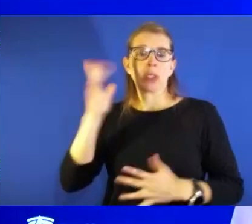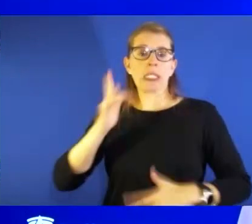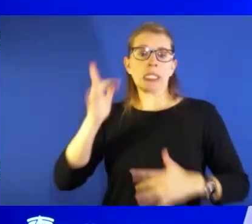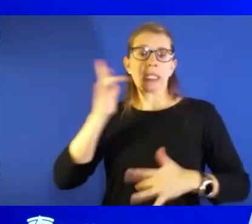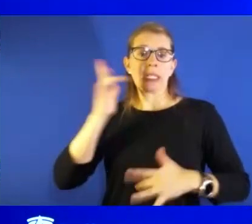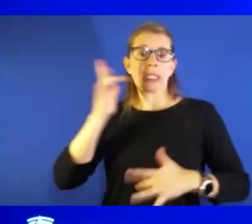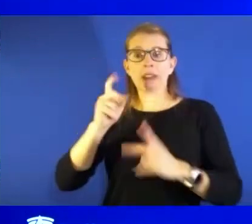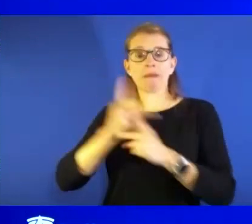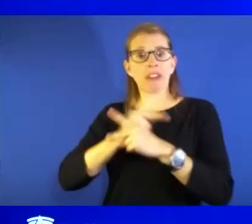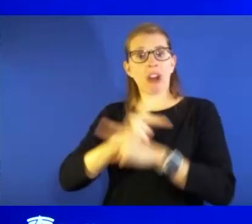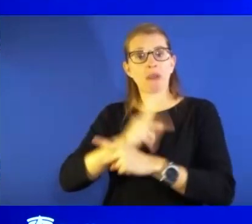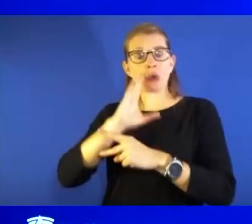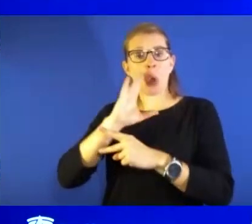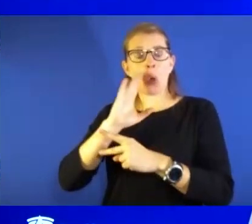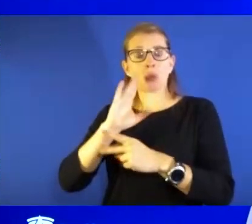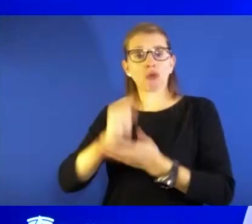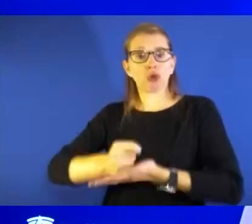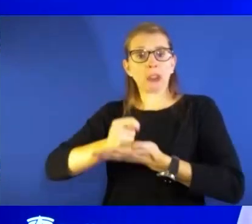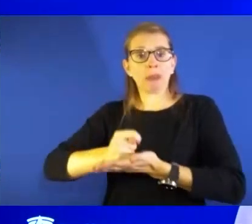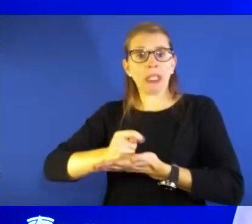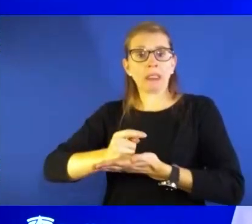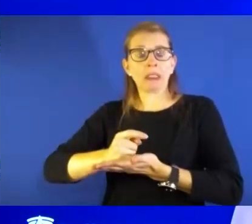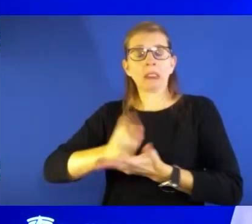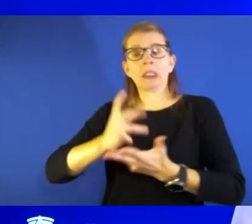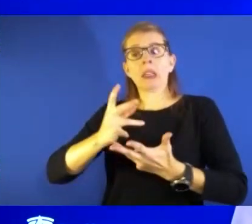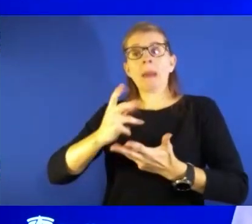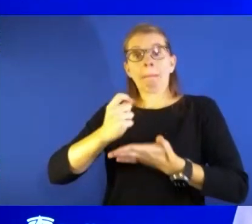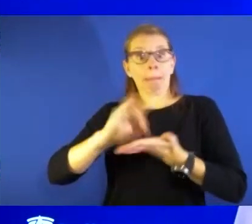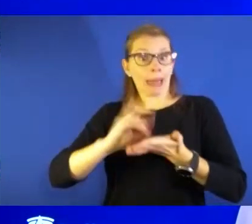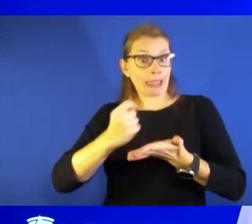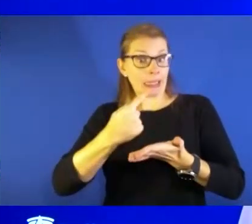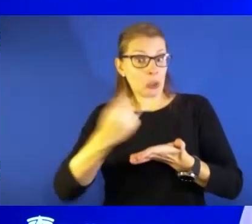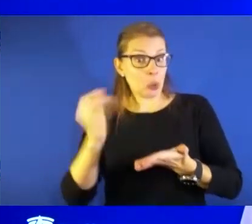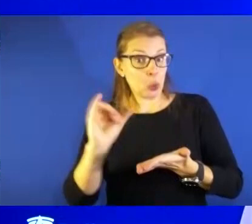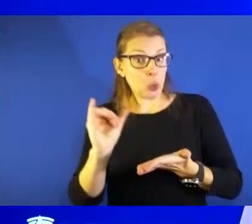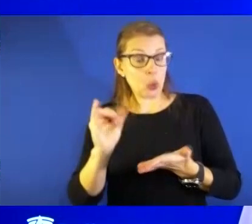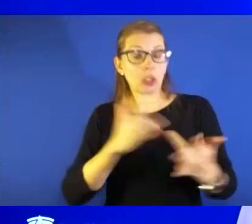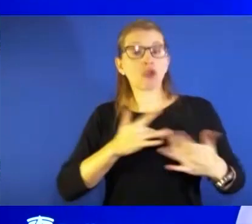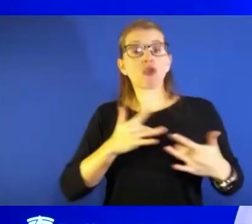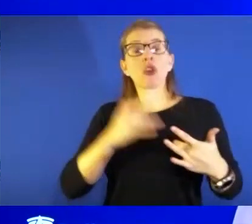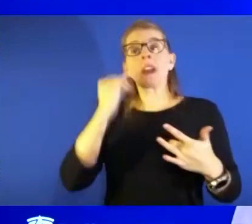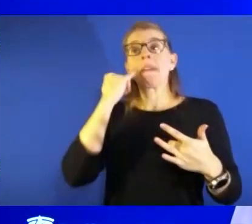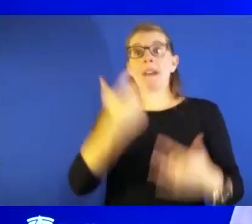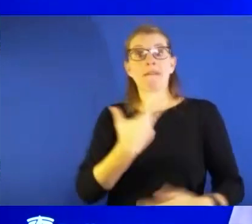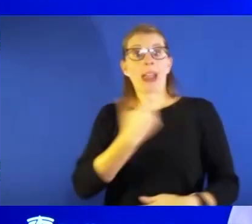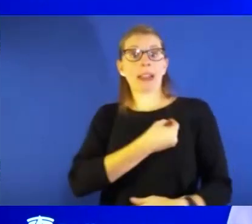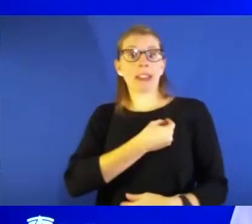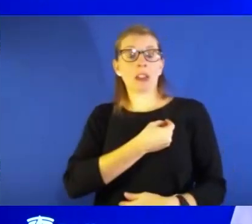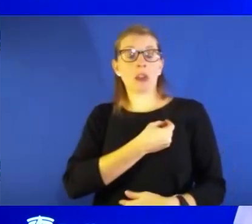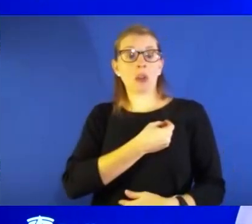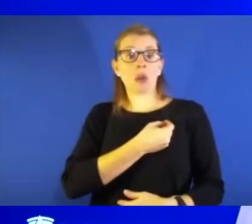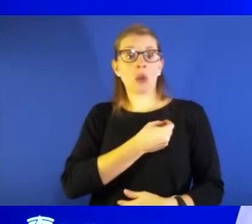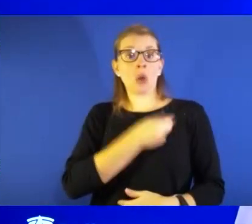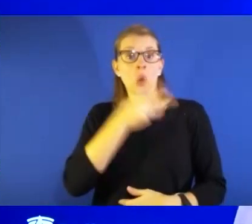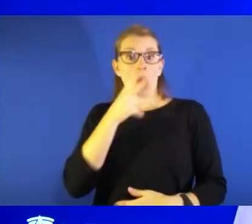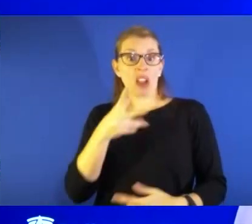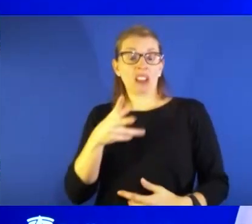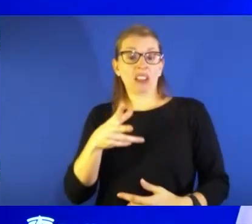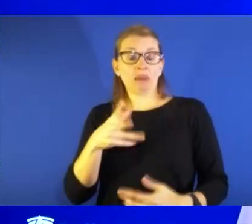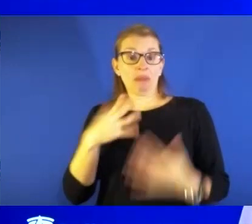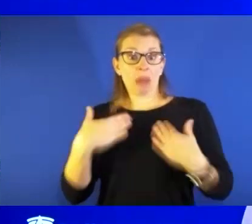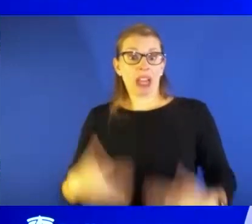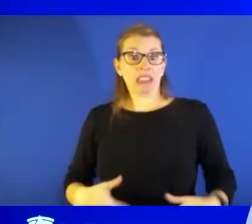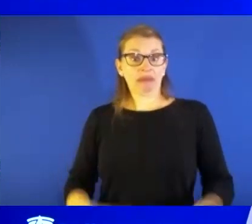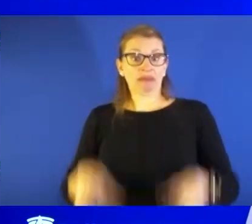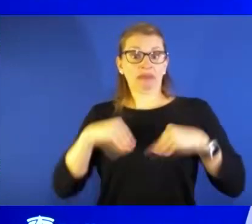treatment. Depending on what medicines you're on, you have to be concerned is if the vaccine will it work, or will your immune system